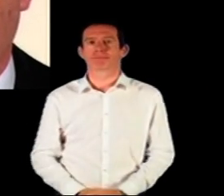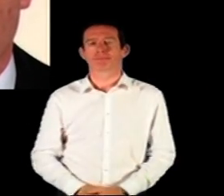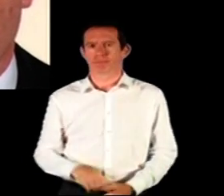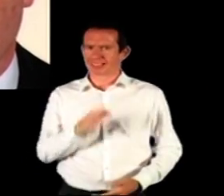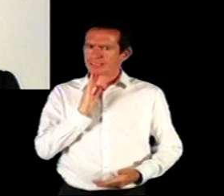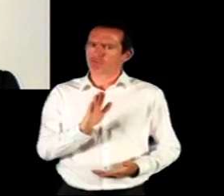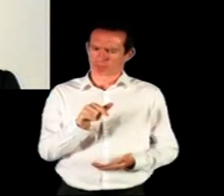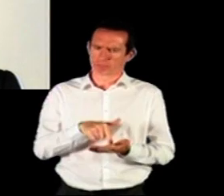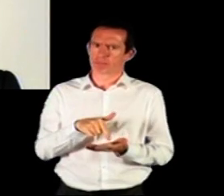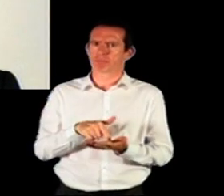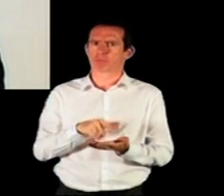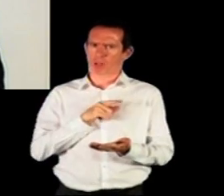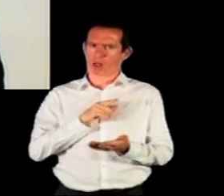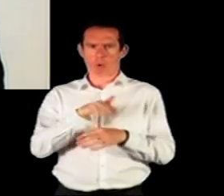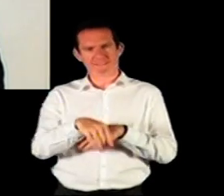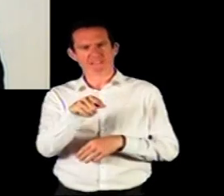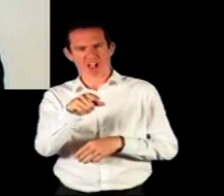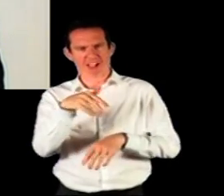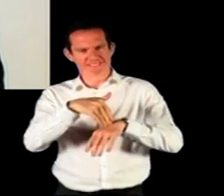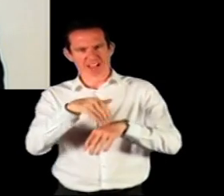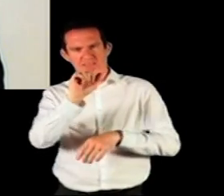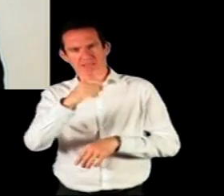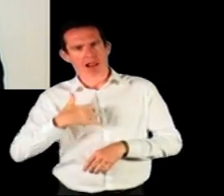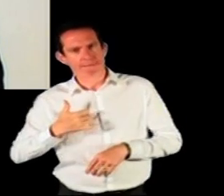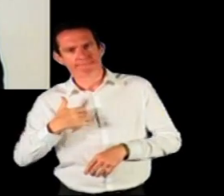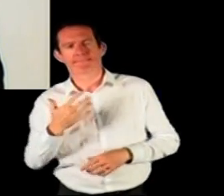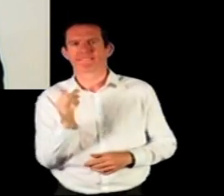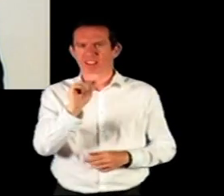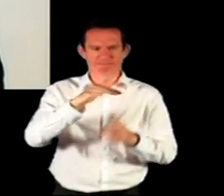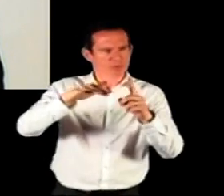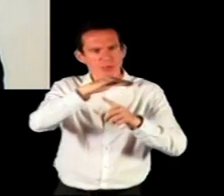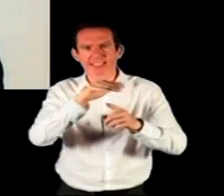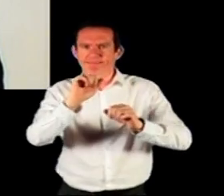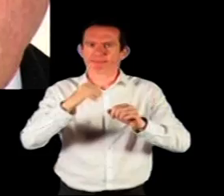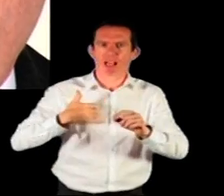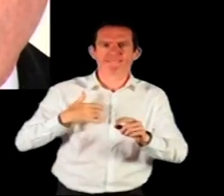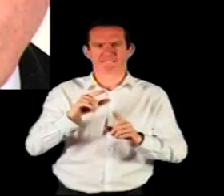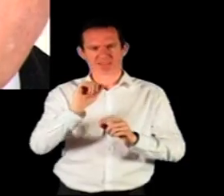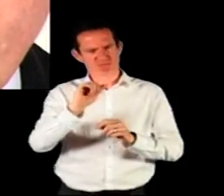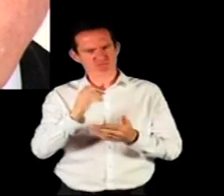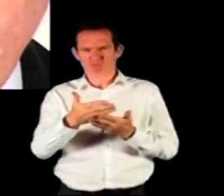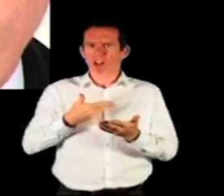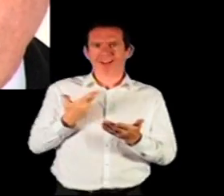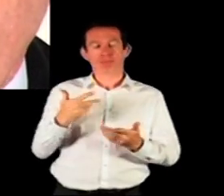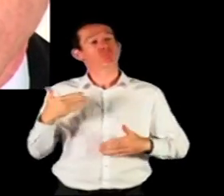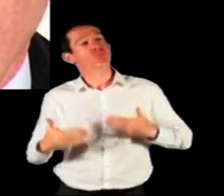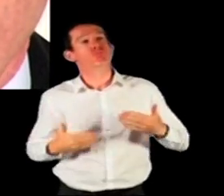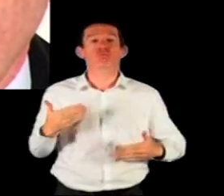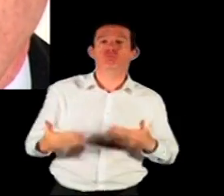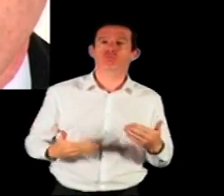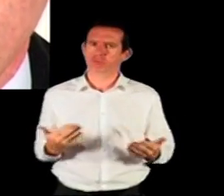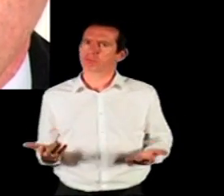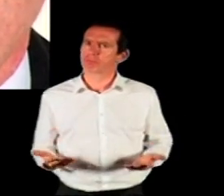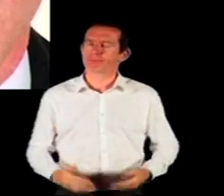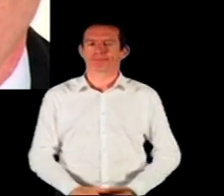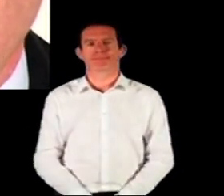disability hate crime particularly serious because of the profound impact upon victims and communities. Everyone has the right to live their lives without